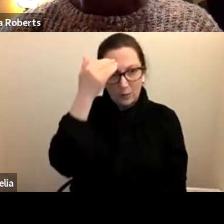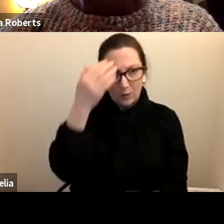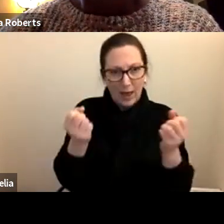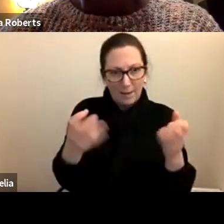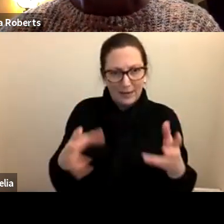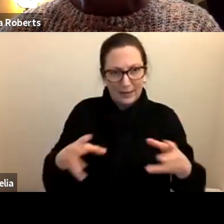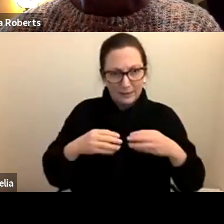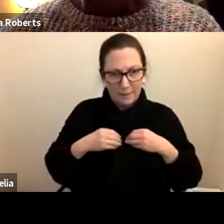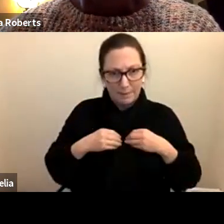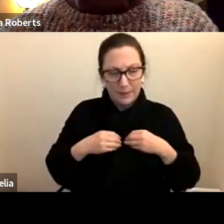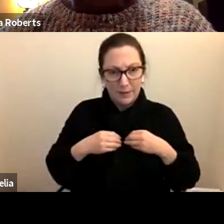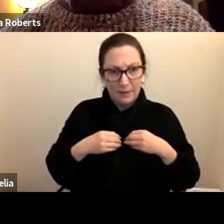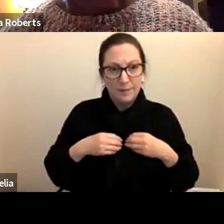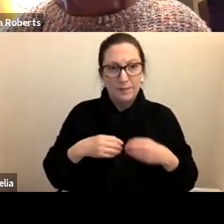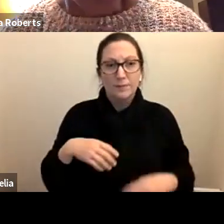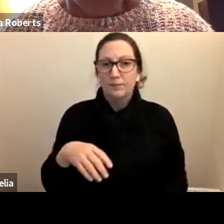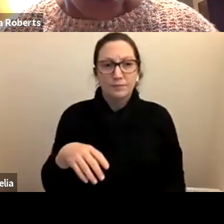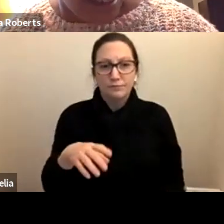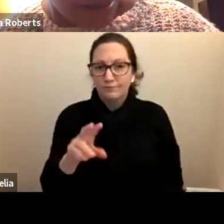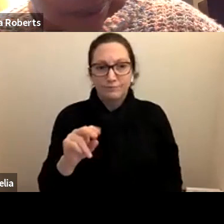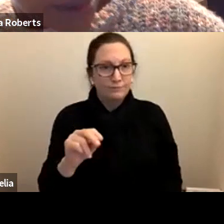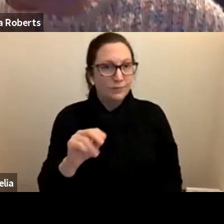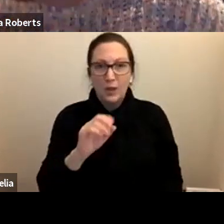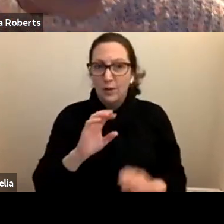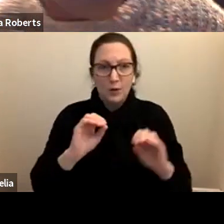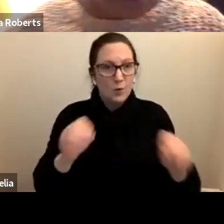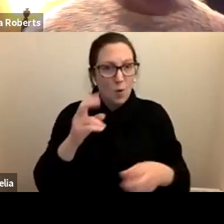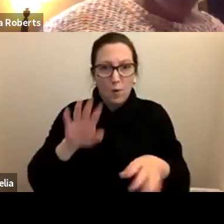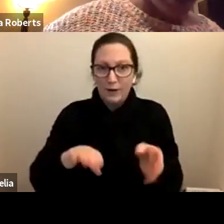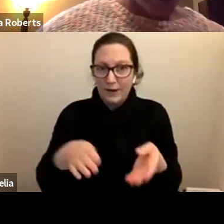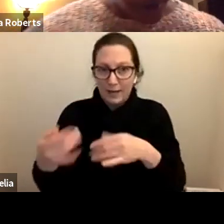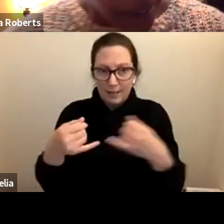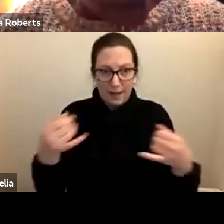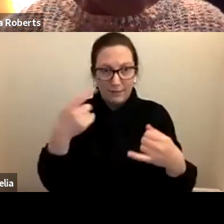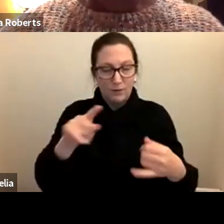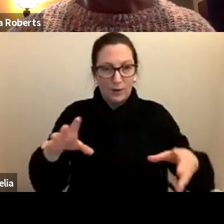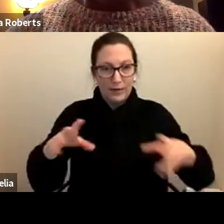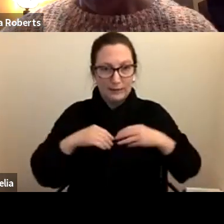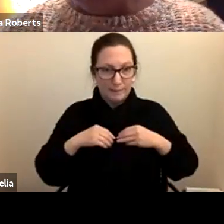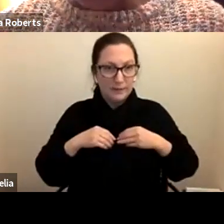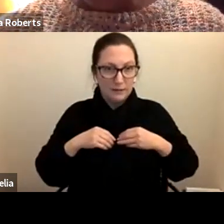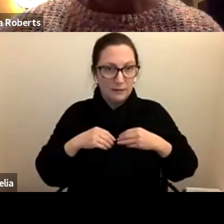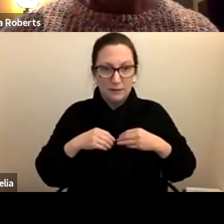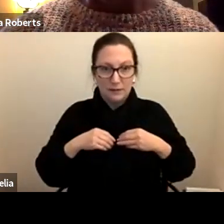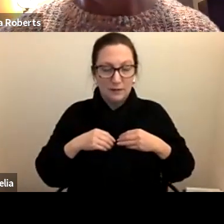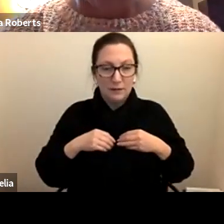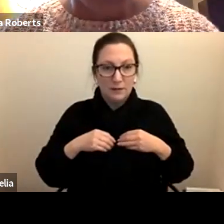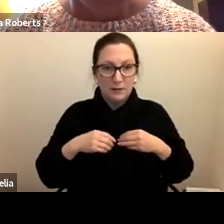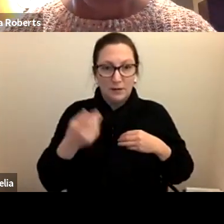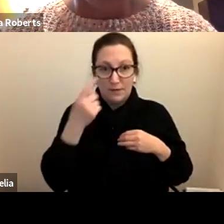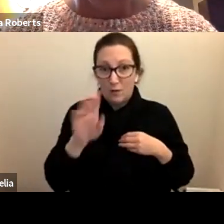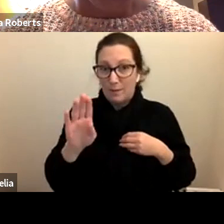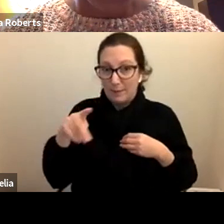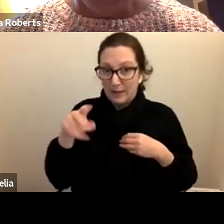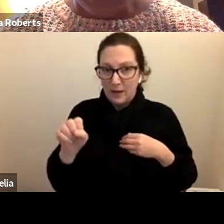So we don't actually have a hard acceptance date in Boston Public Schools. So, but let me